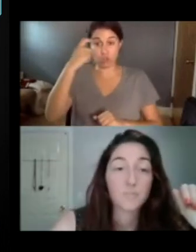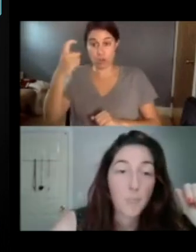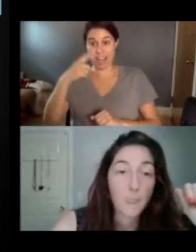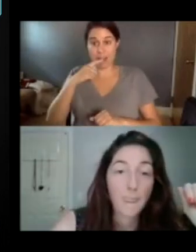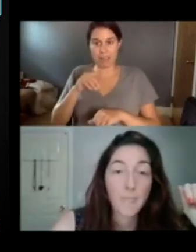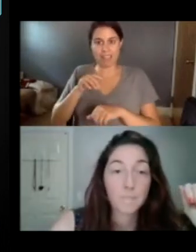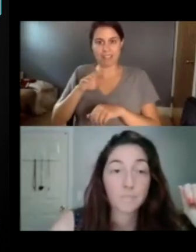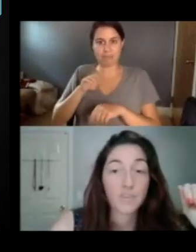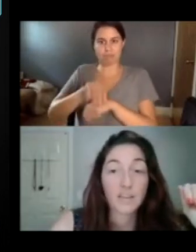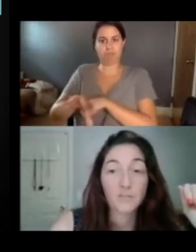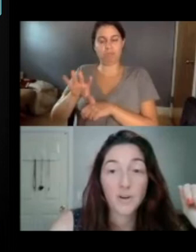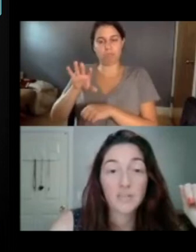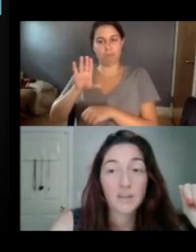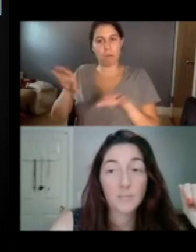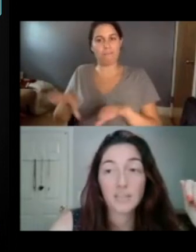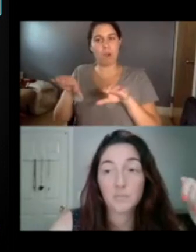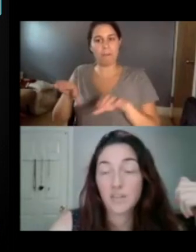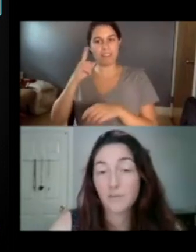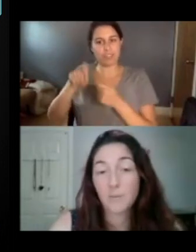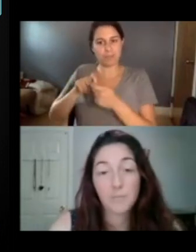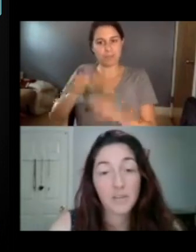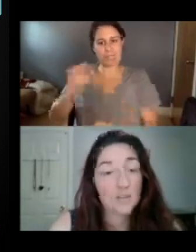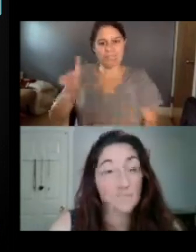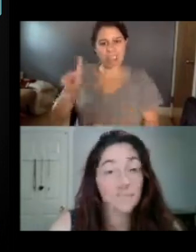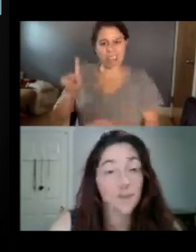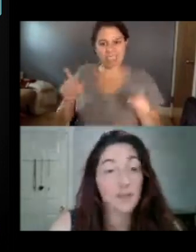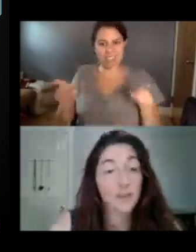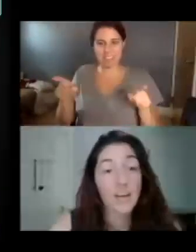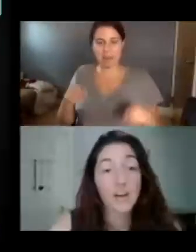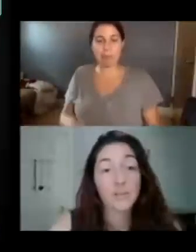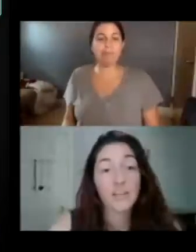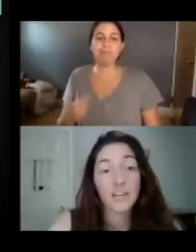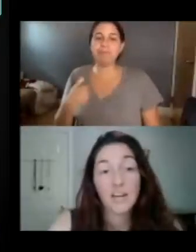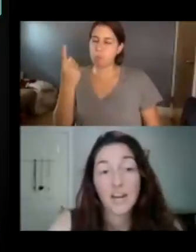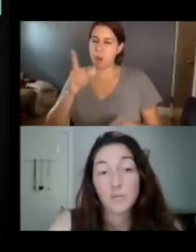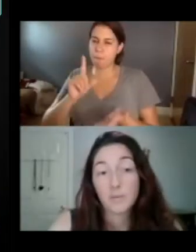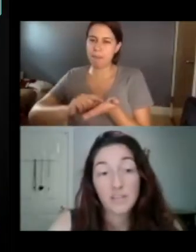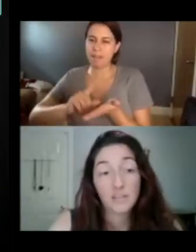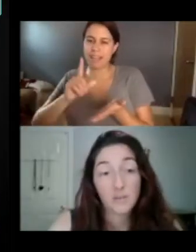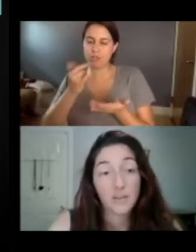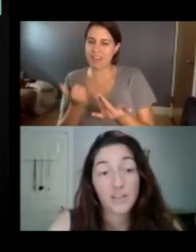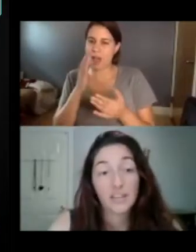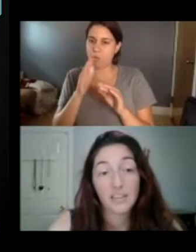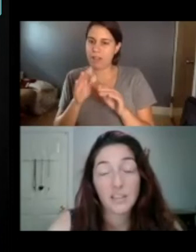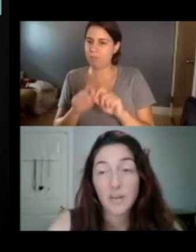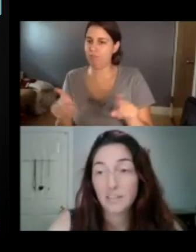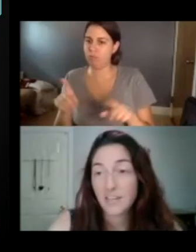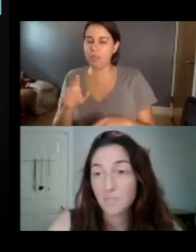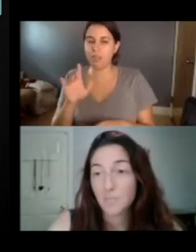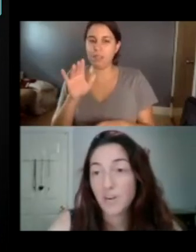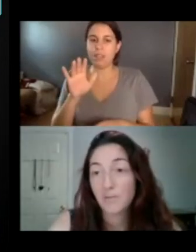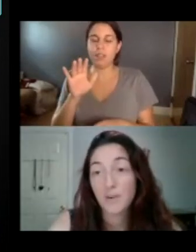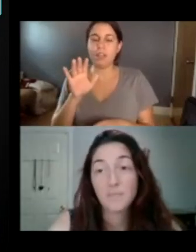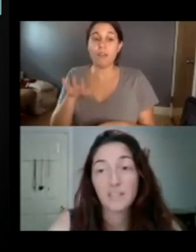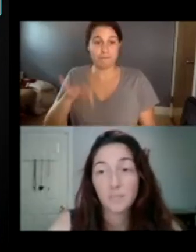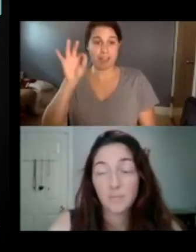task. And from this database, we have one publication that's coming out now. And basically we found that, especially